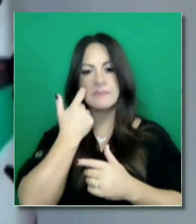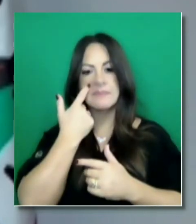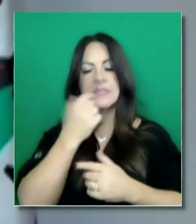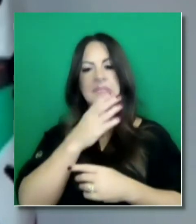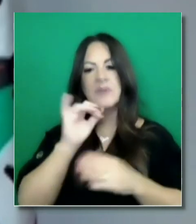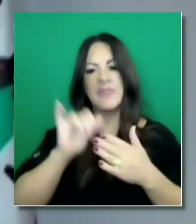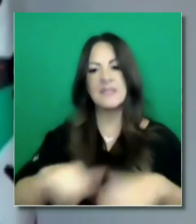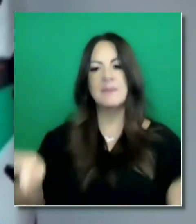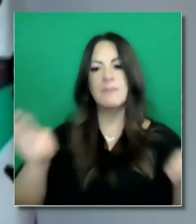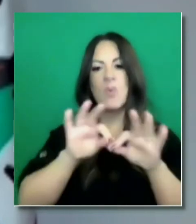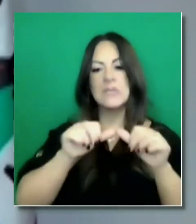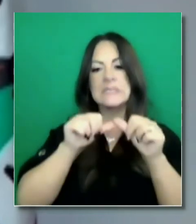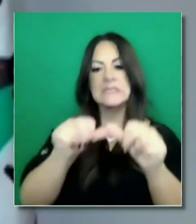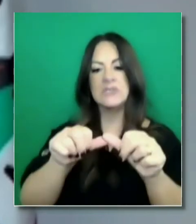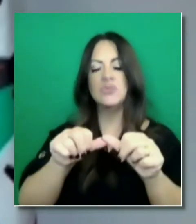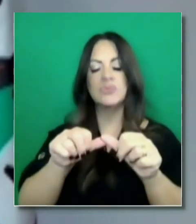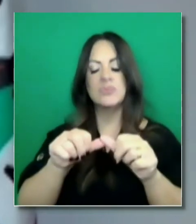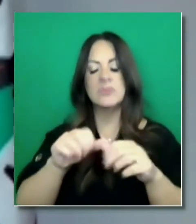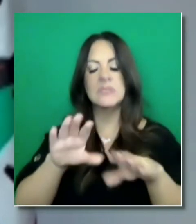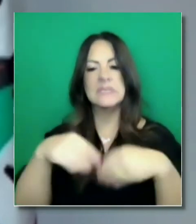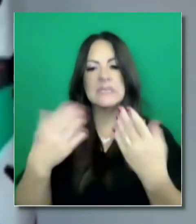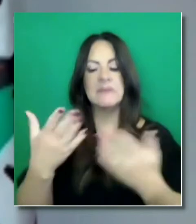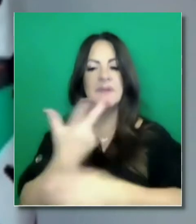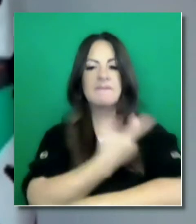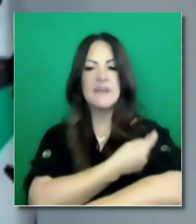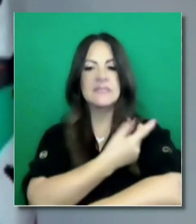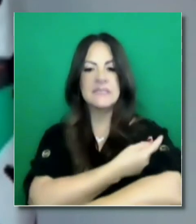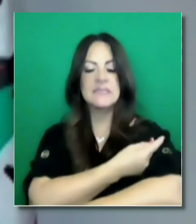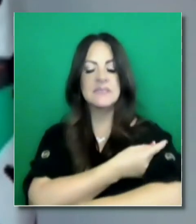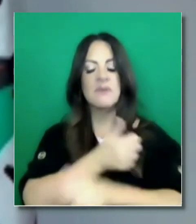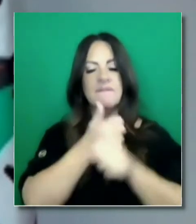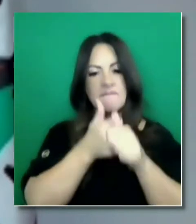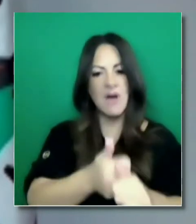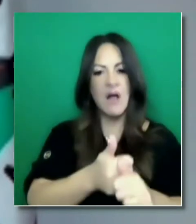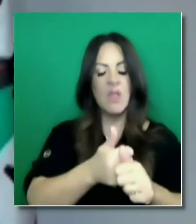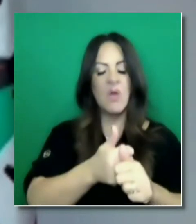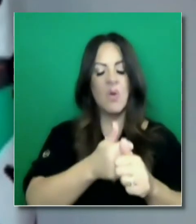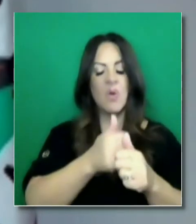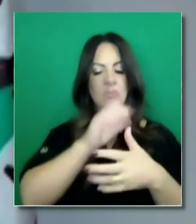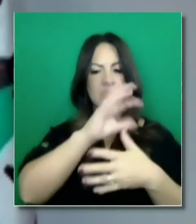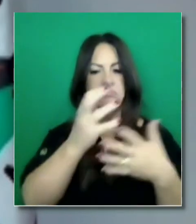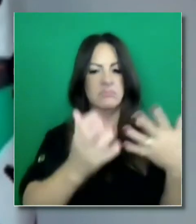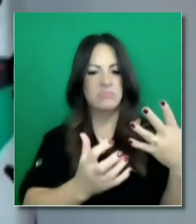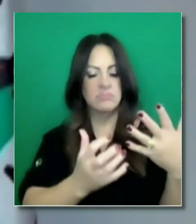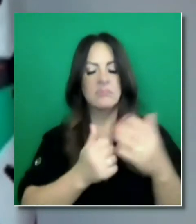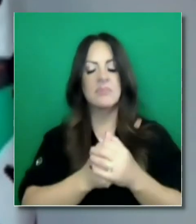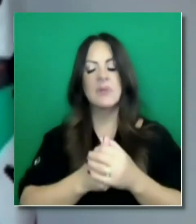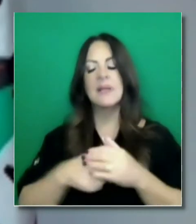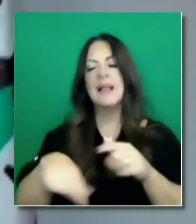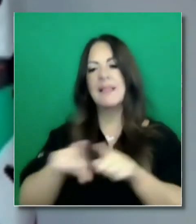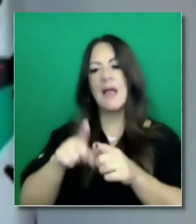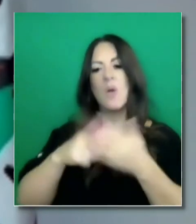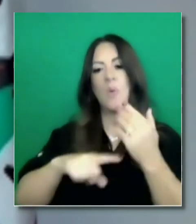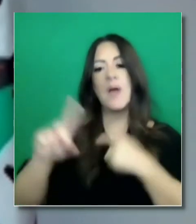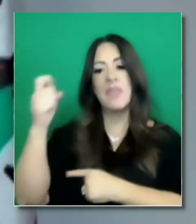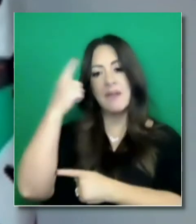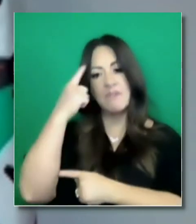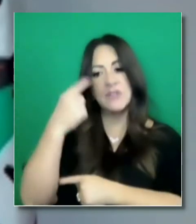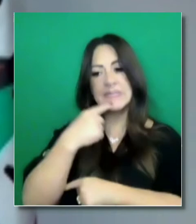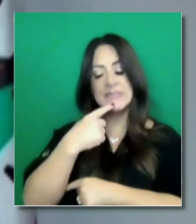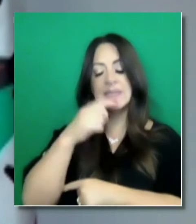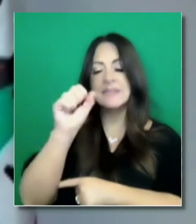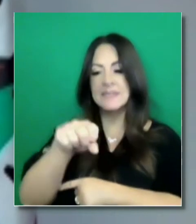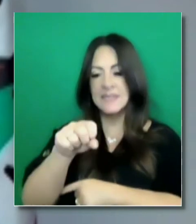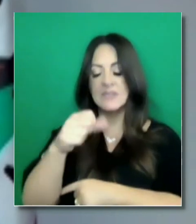continue distributing vaccine based on those issues. So we have those steps, as the governor said, putting that together in